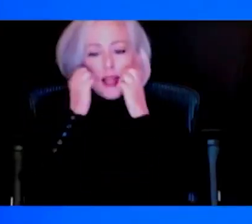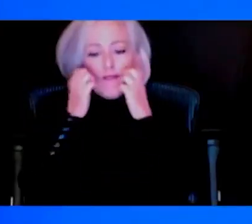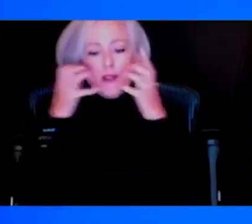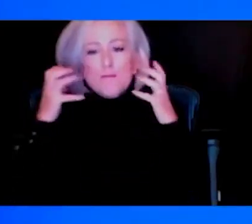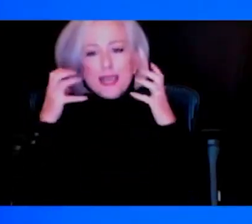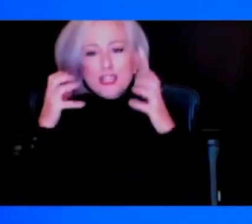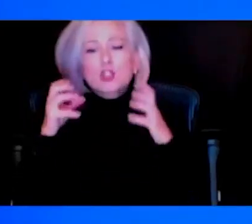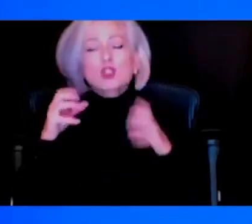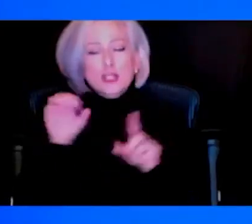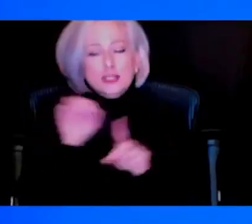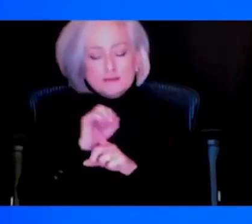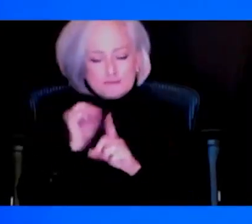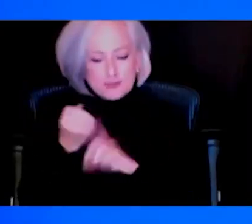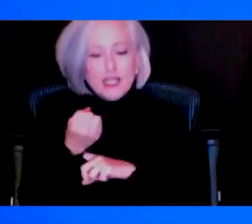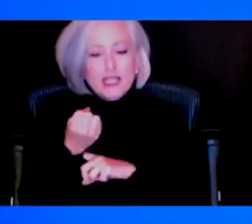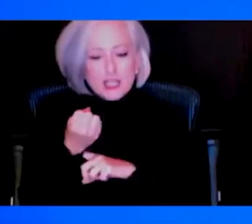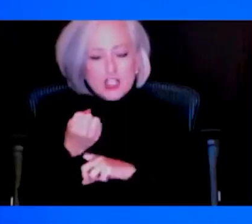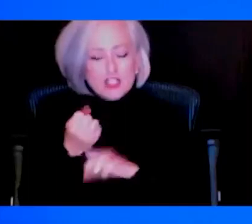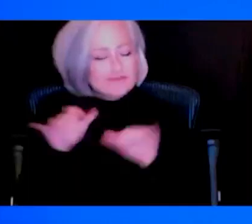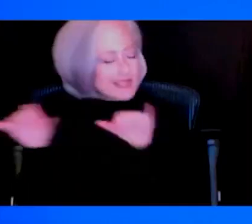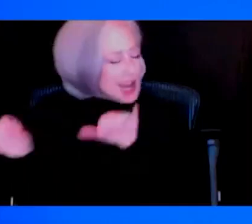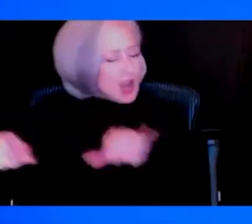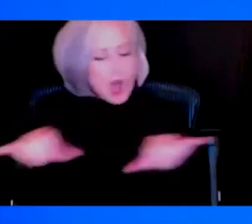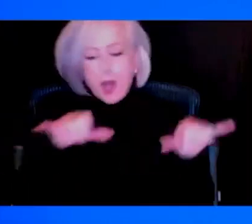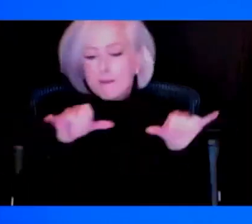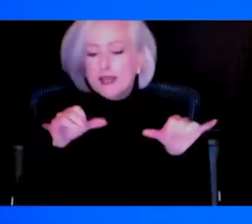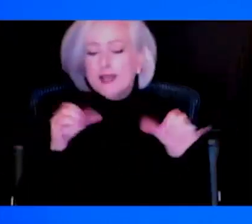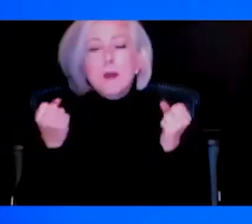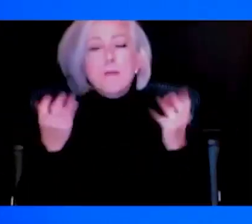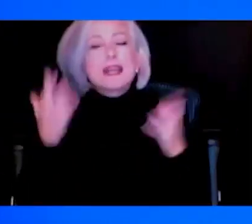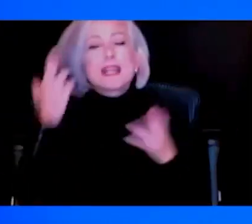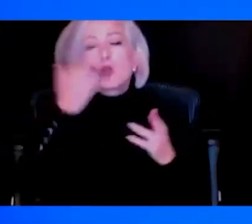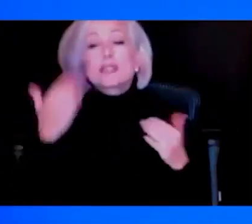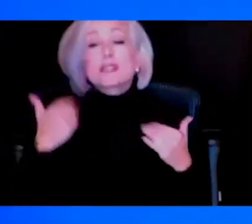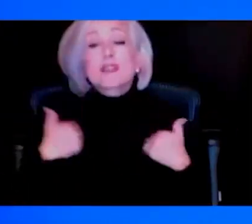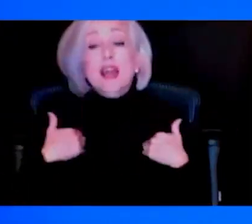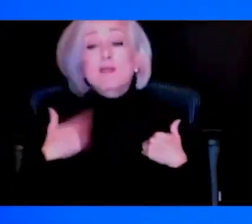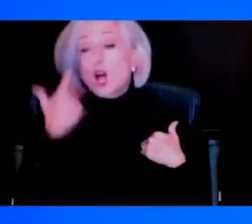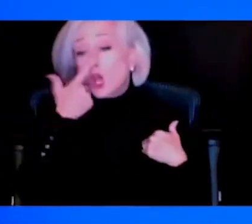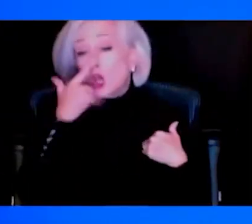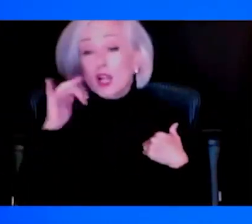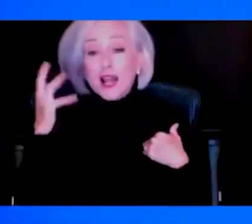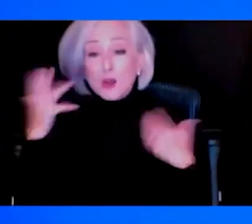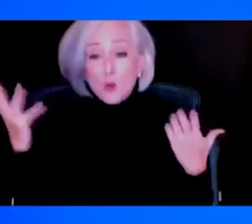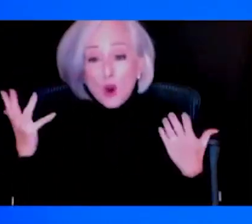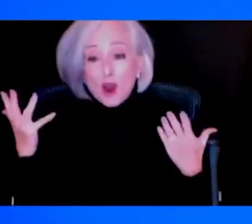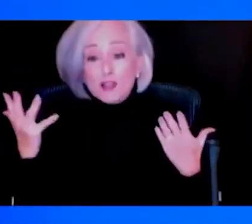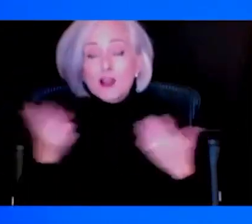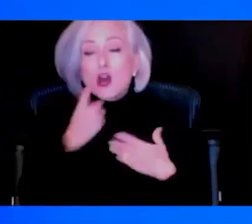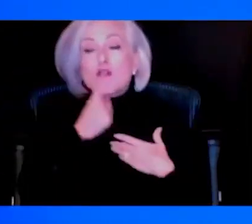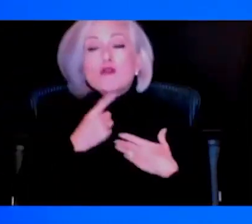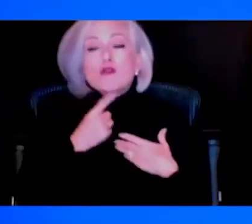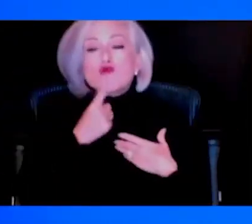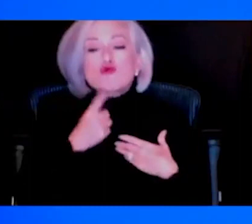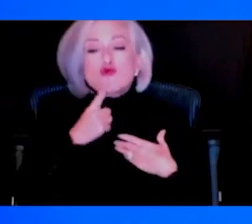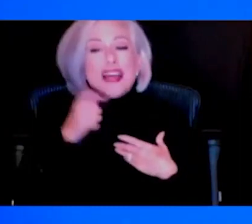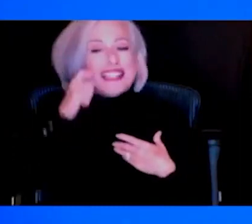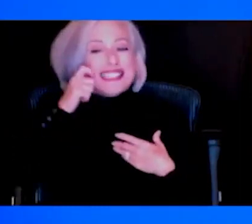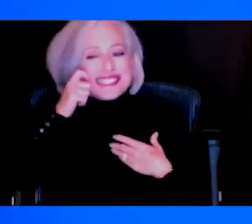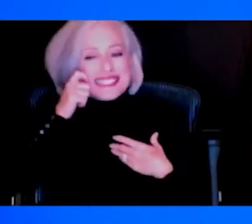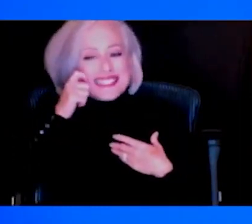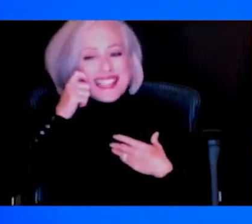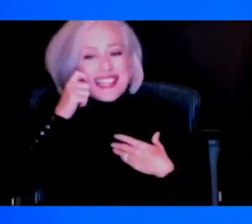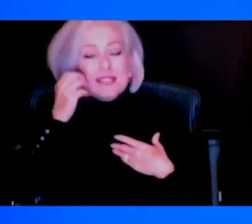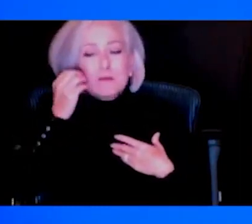common, and there's a lot of reasons we have it, but basically what it looks like is diffuse redness of your skin. You could have acne-like